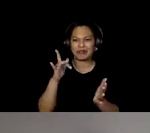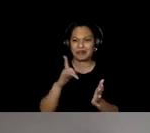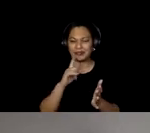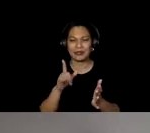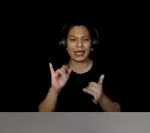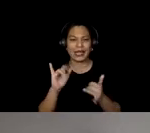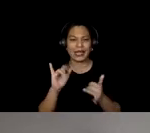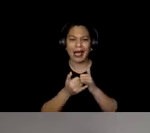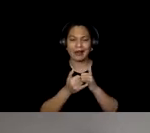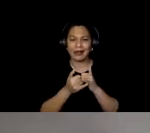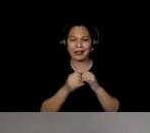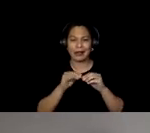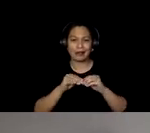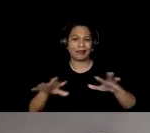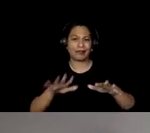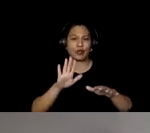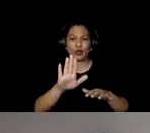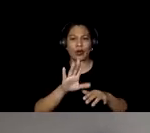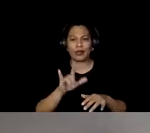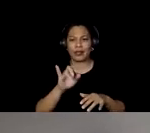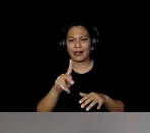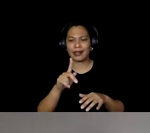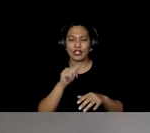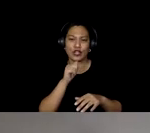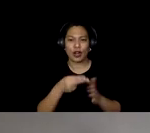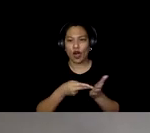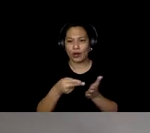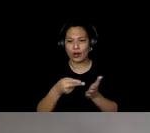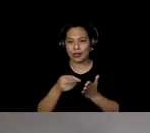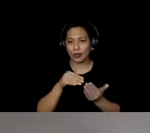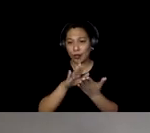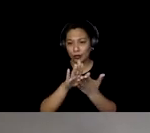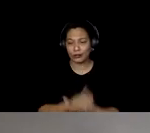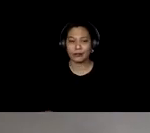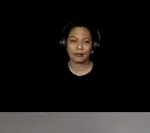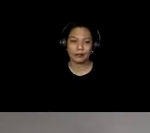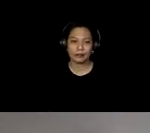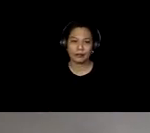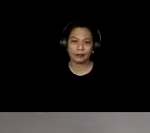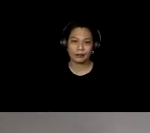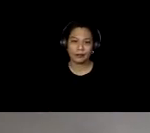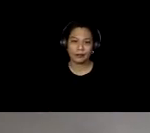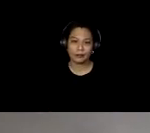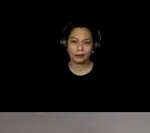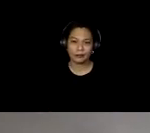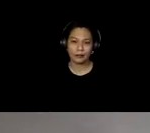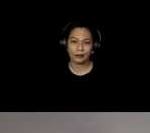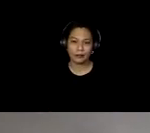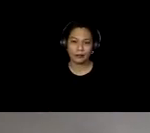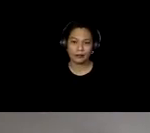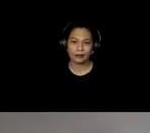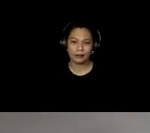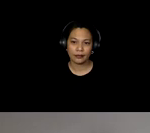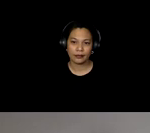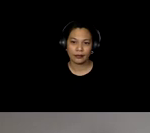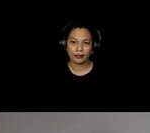of getting your link out there that are not as honest. So, you know, like don't try to get